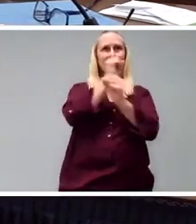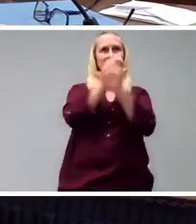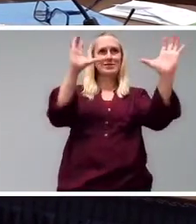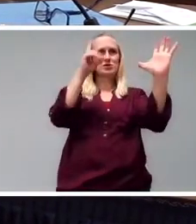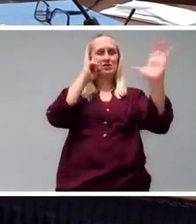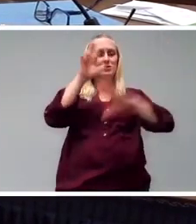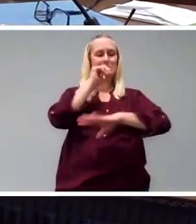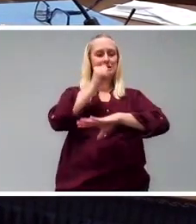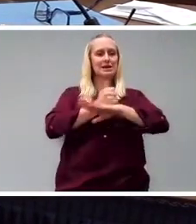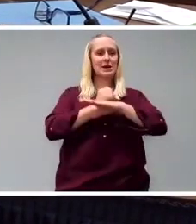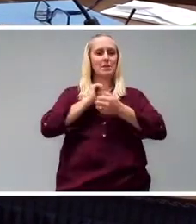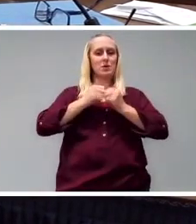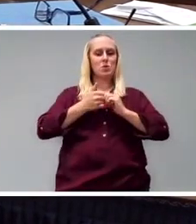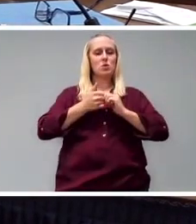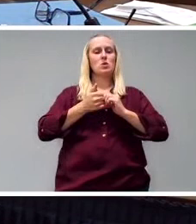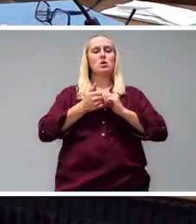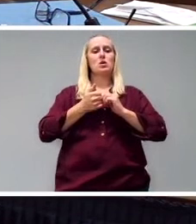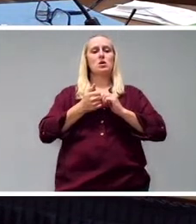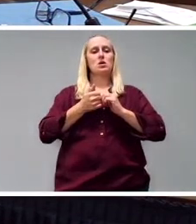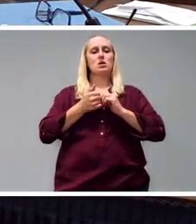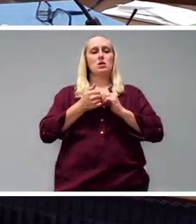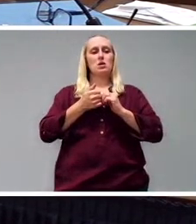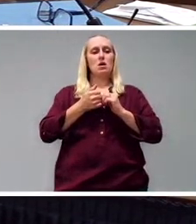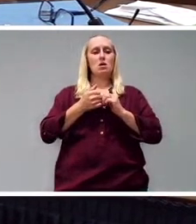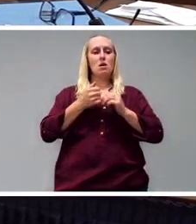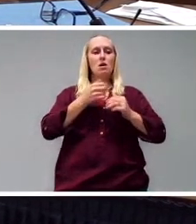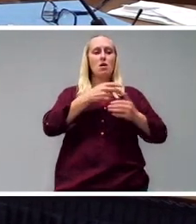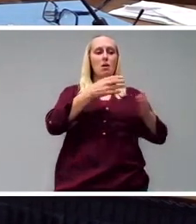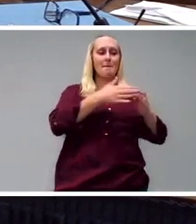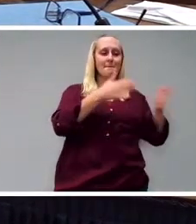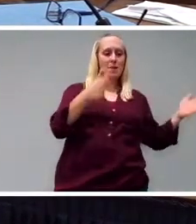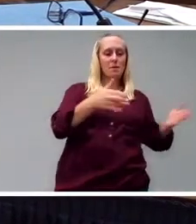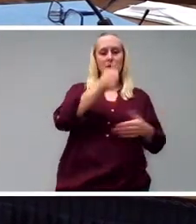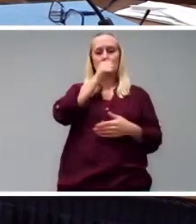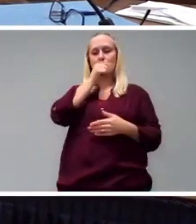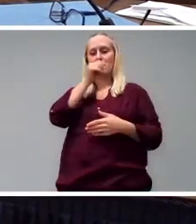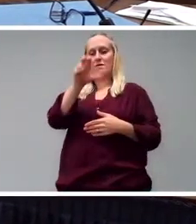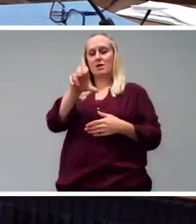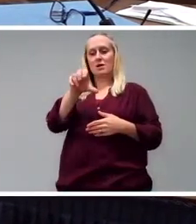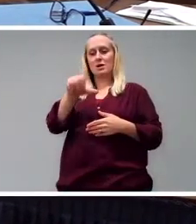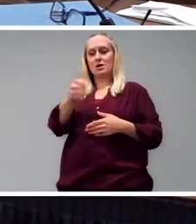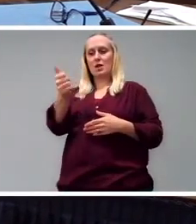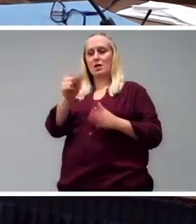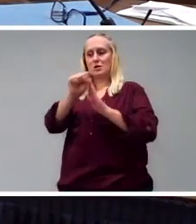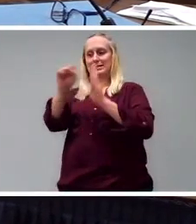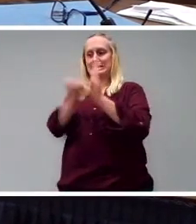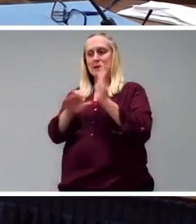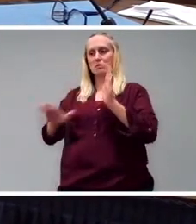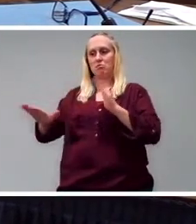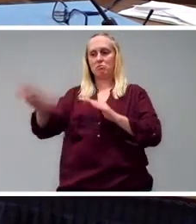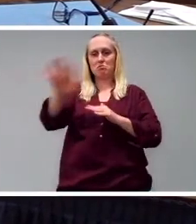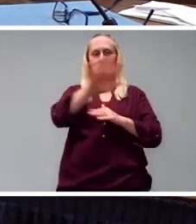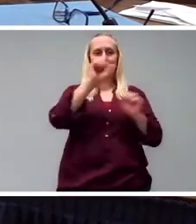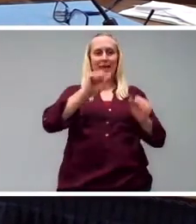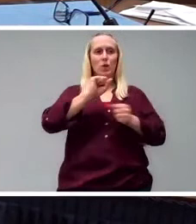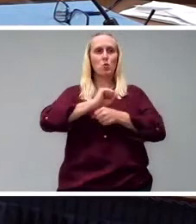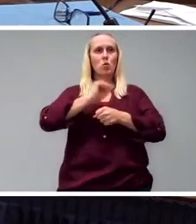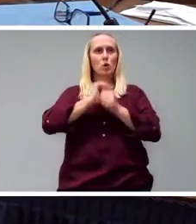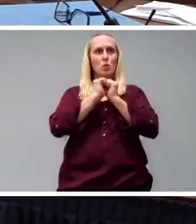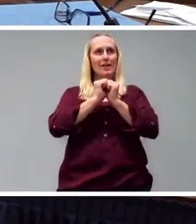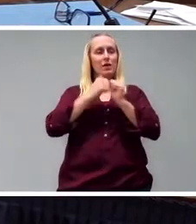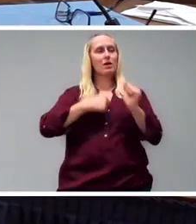how truly public, private, and every other stakeholders can work together. Because I truly